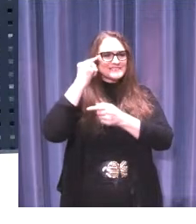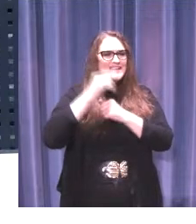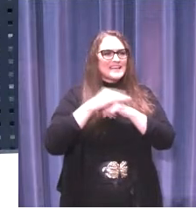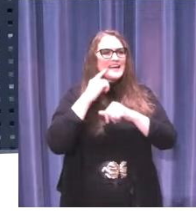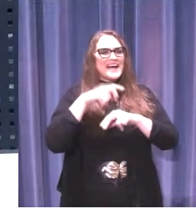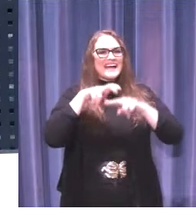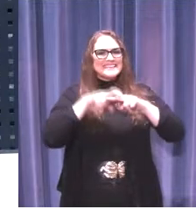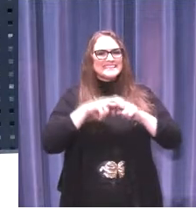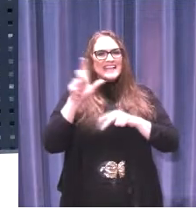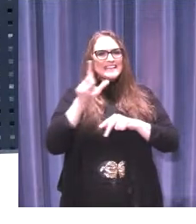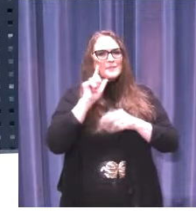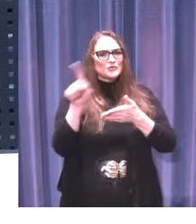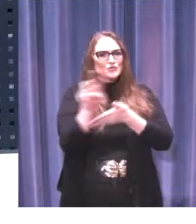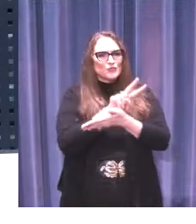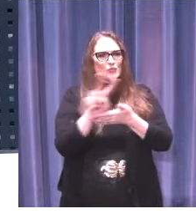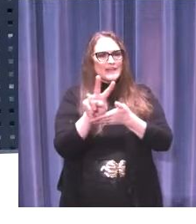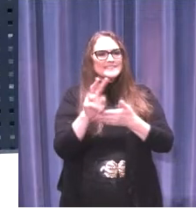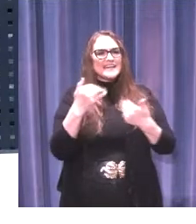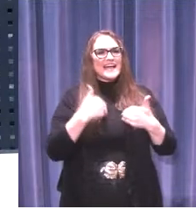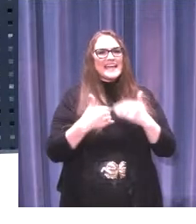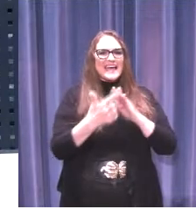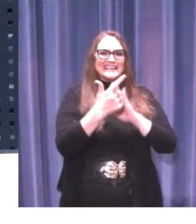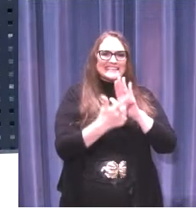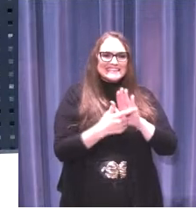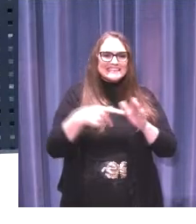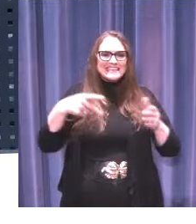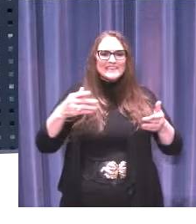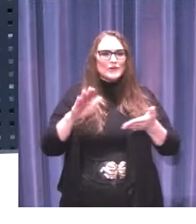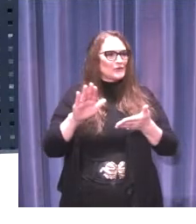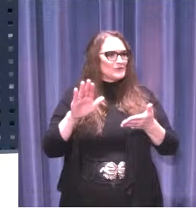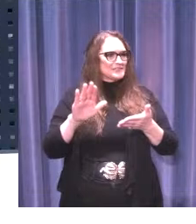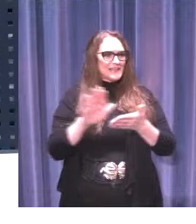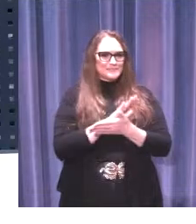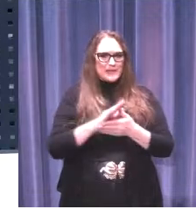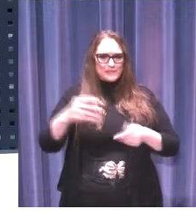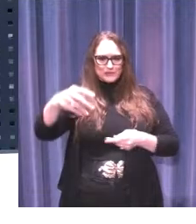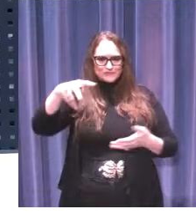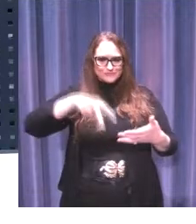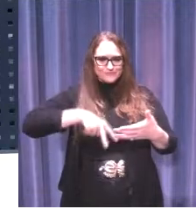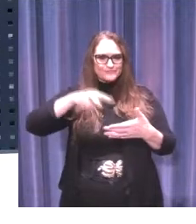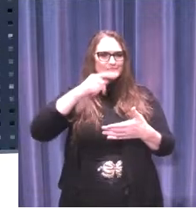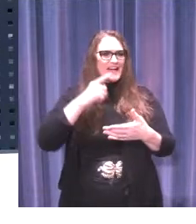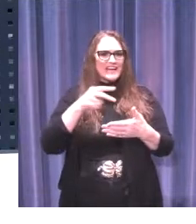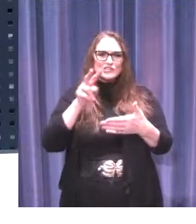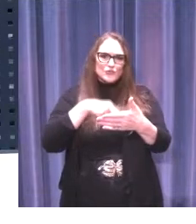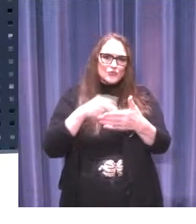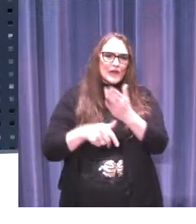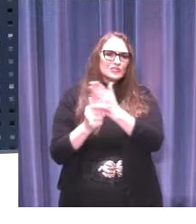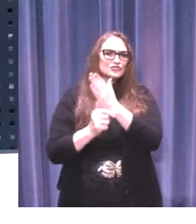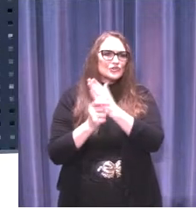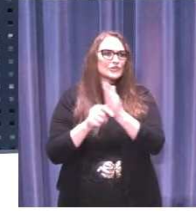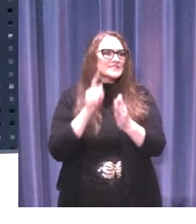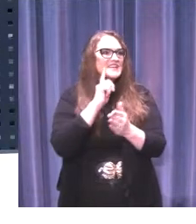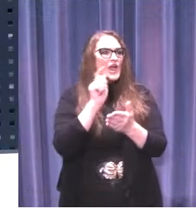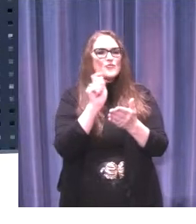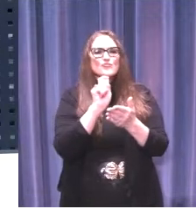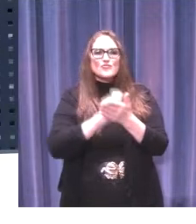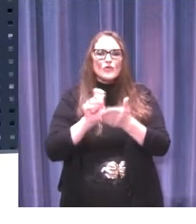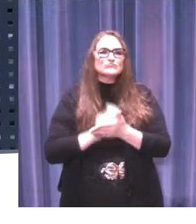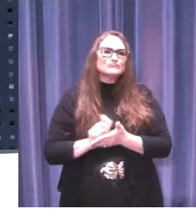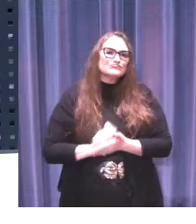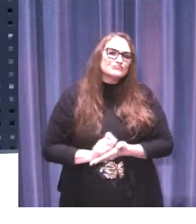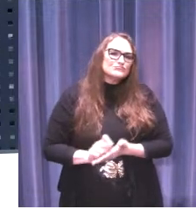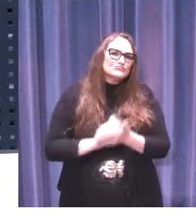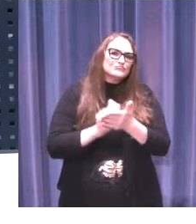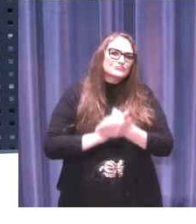library for 2 weeks. I had legal pads, and I just read journals and wrote. I went back to the